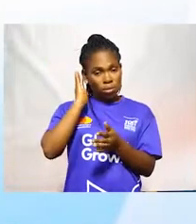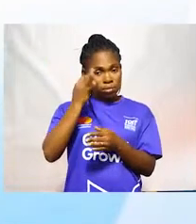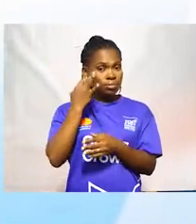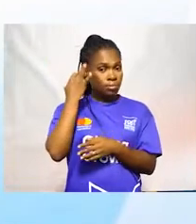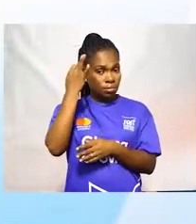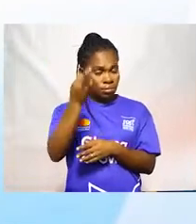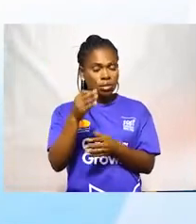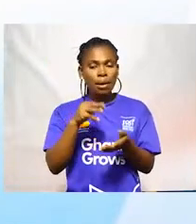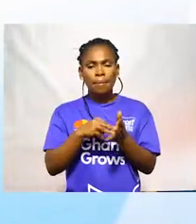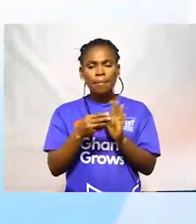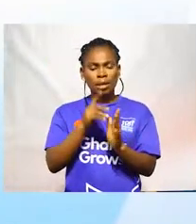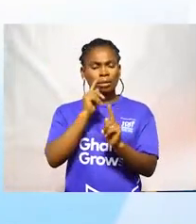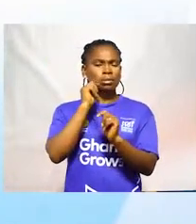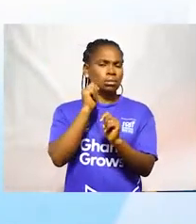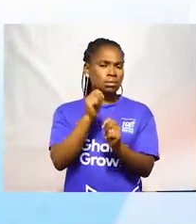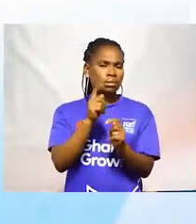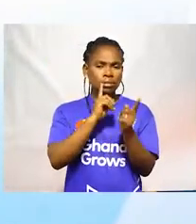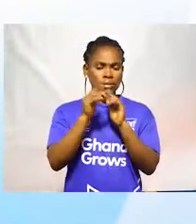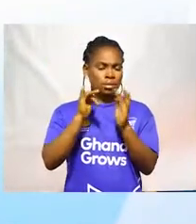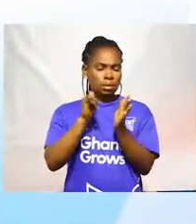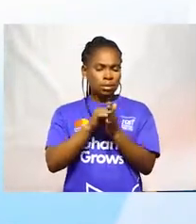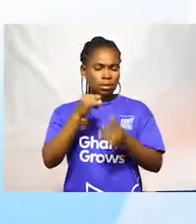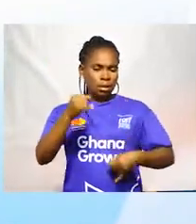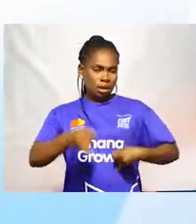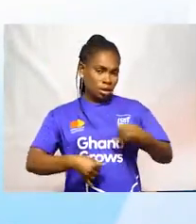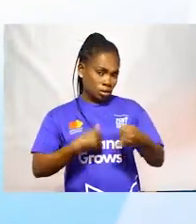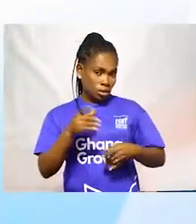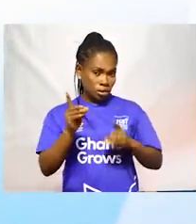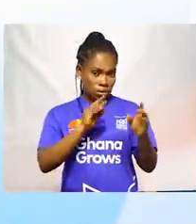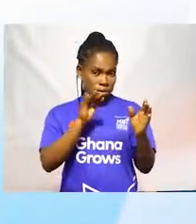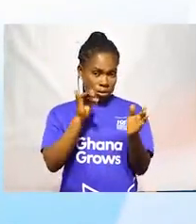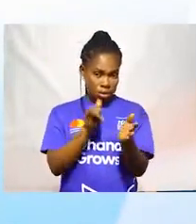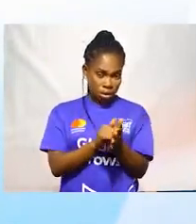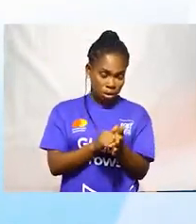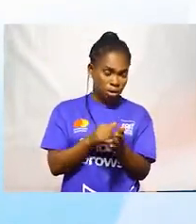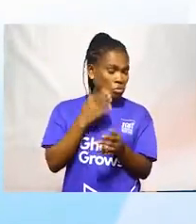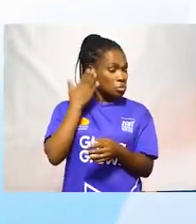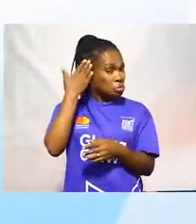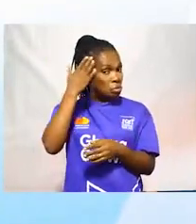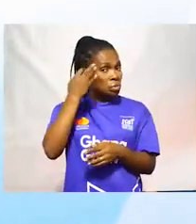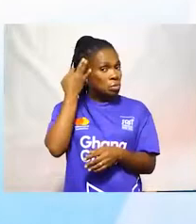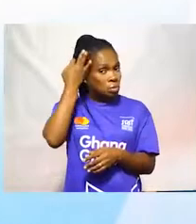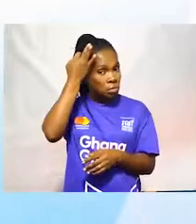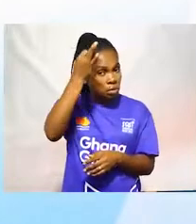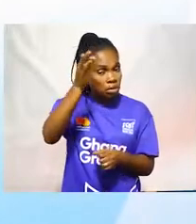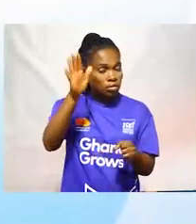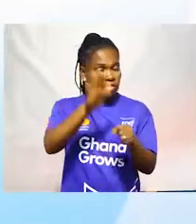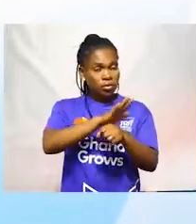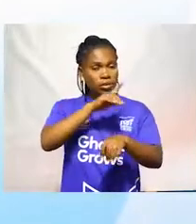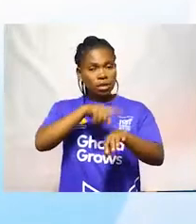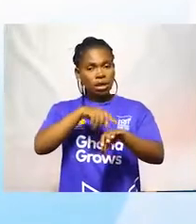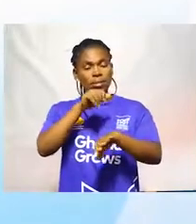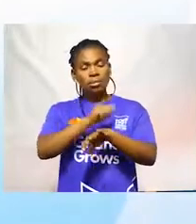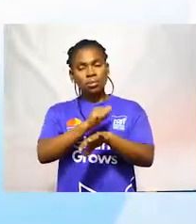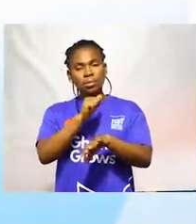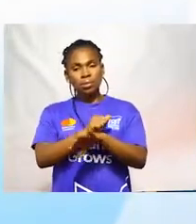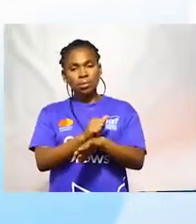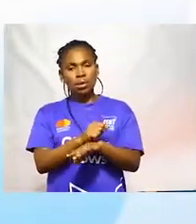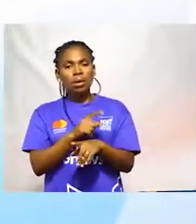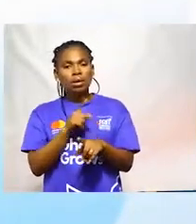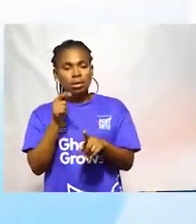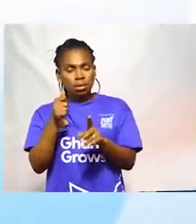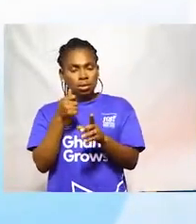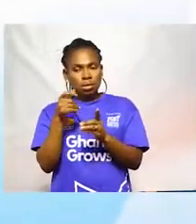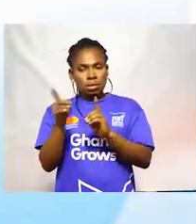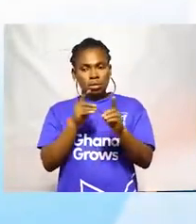things you are talented in that you enjoy doing and you don't even think maybe that would become your full-time profession. You are doing other things, but that thing that you were doing on